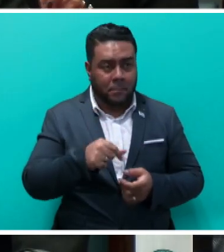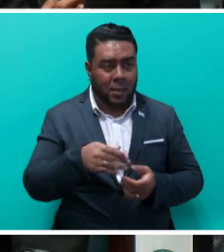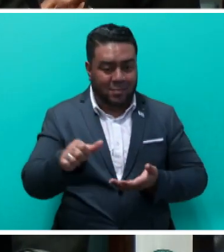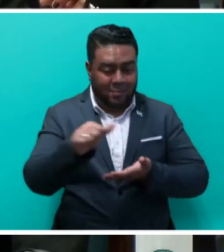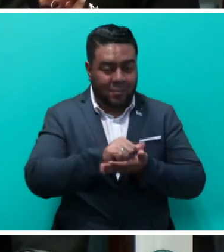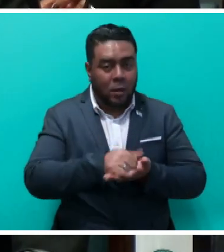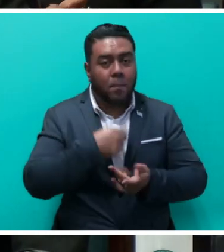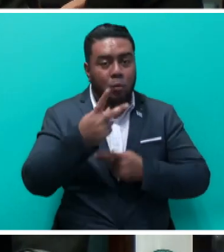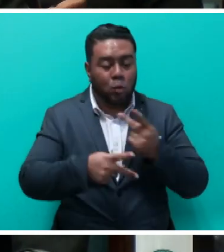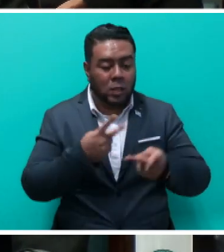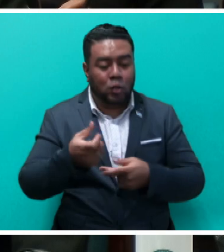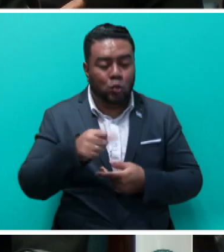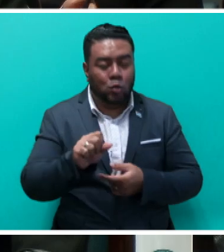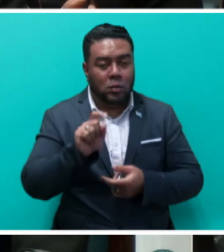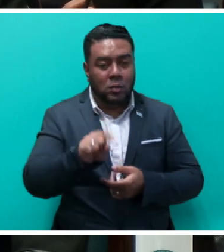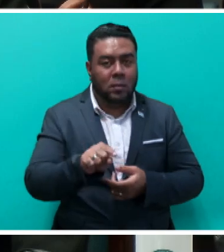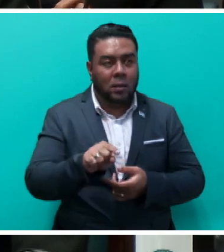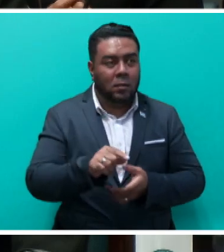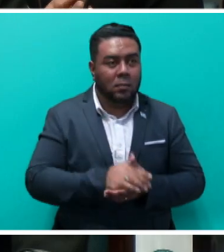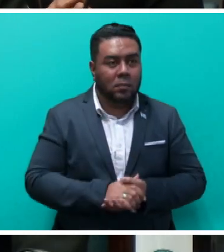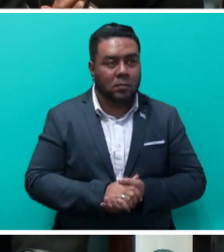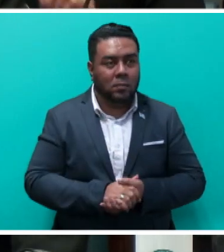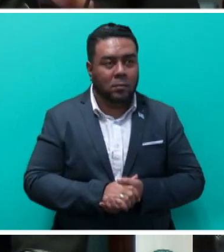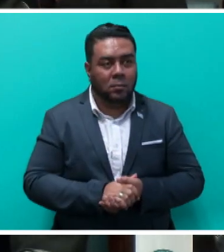used for the. Mr. Speaker, sir.